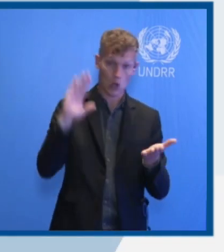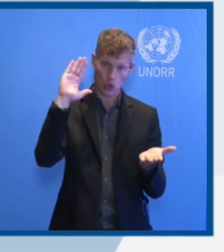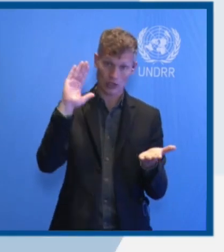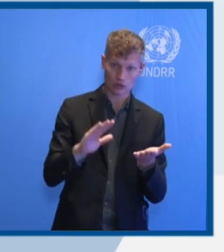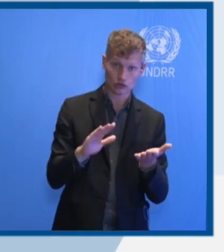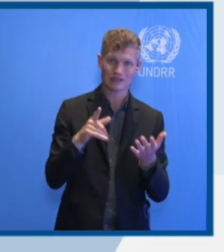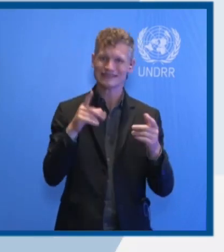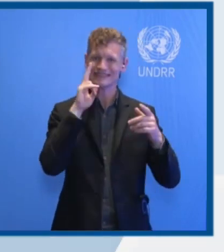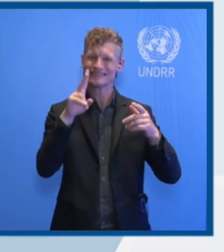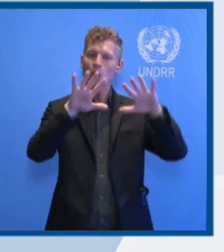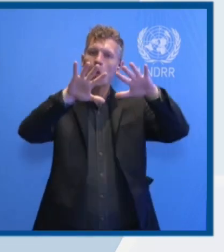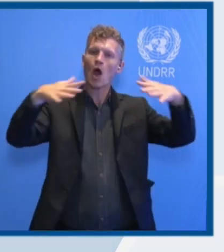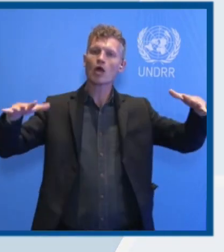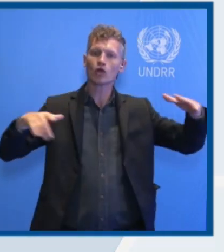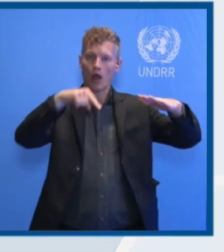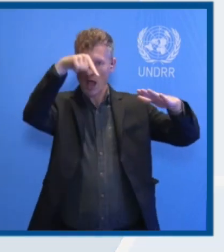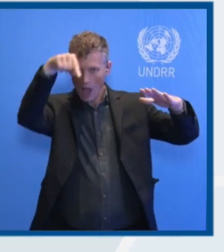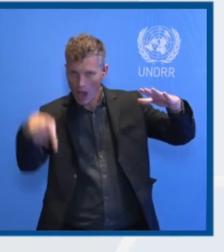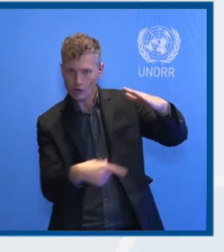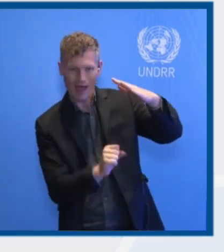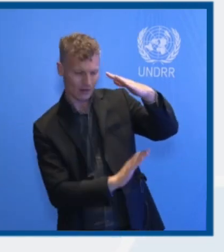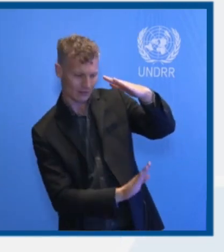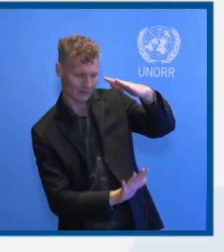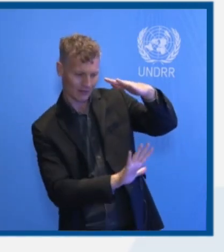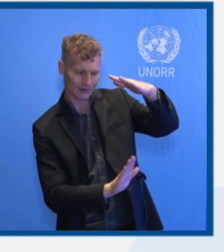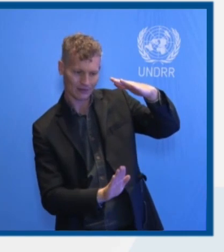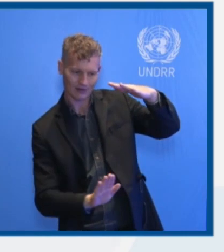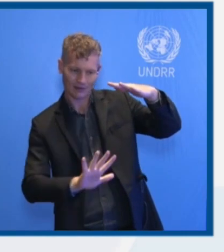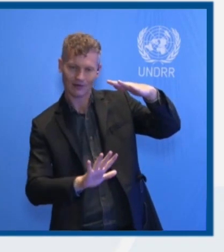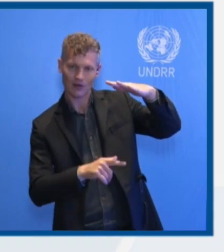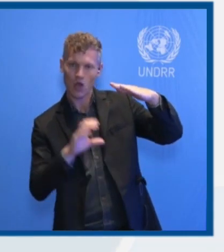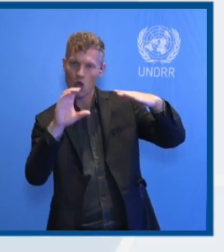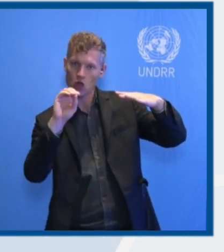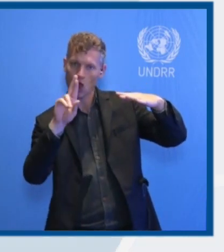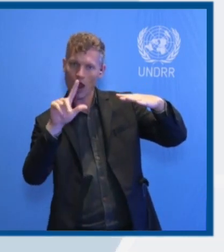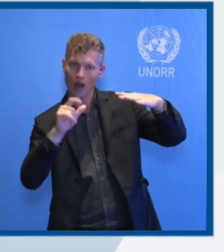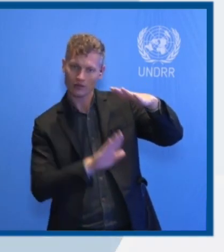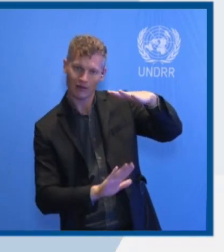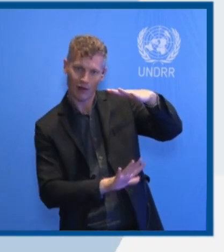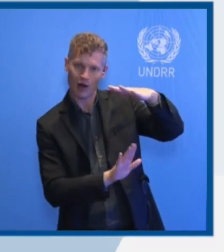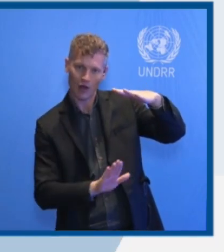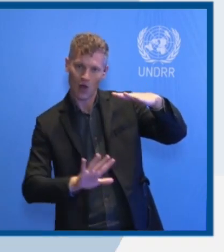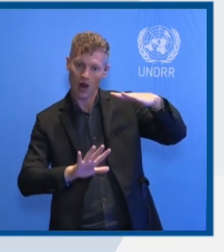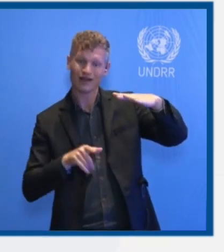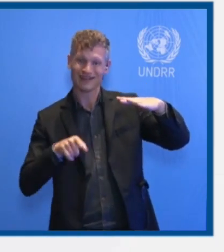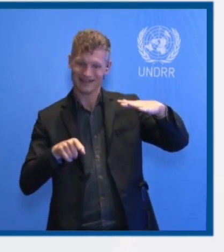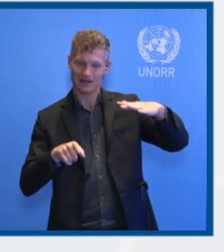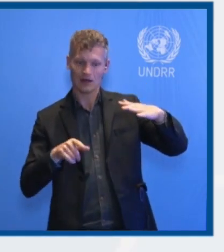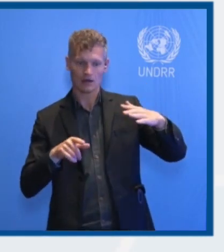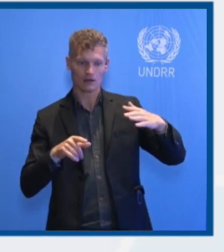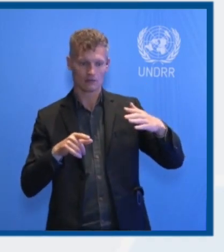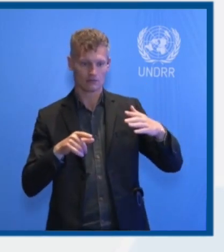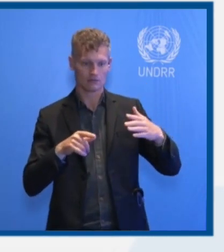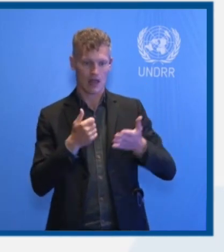or convinced the Quintana Roo state to start insuring and protecting these coral reefs. So global initiatives